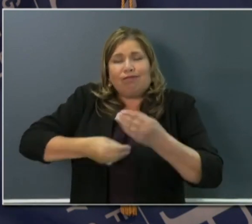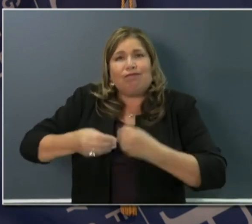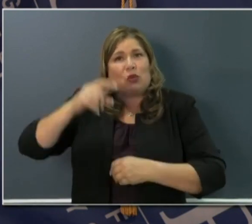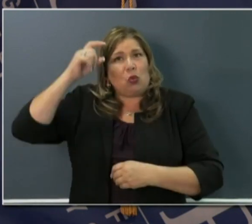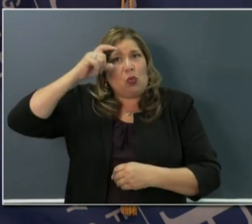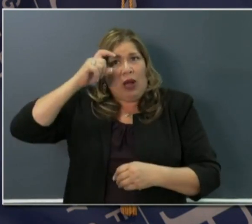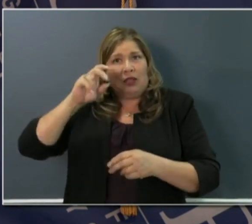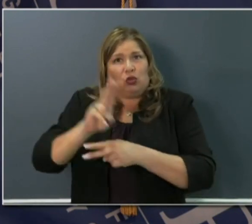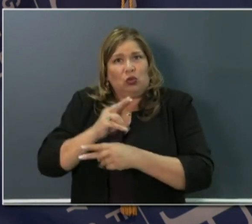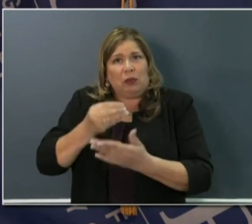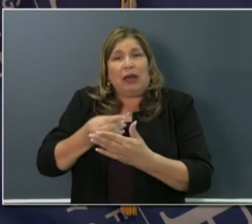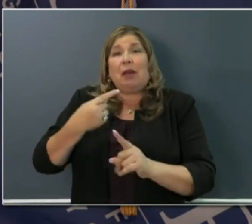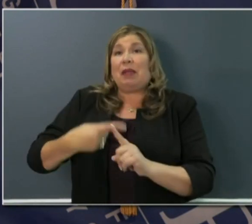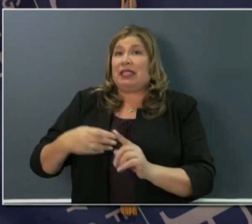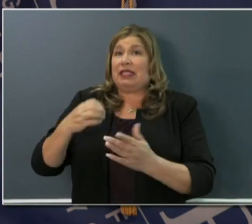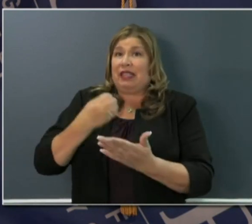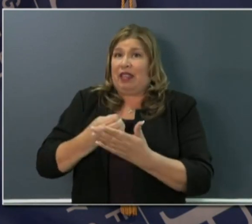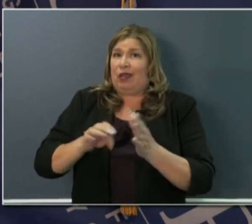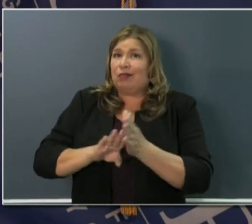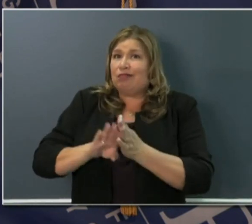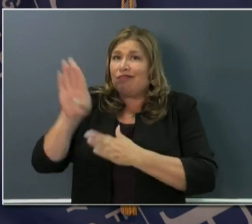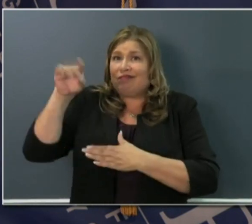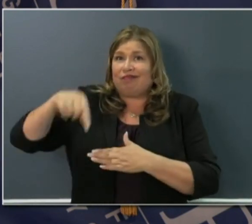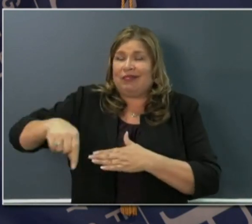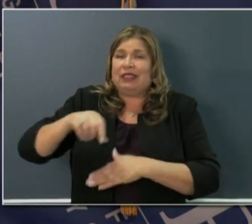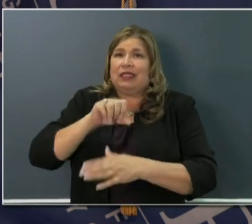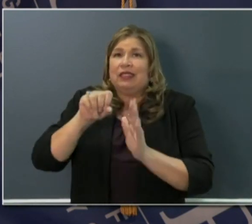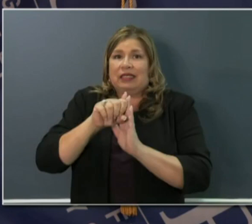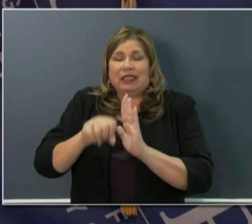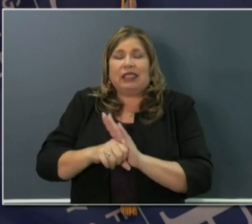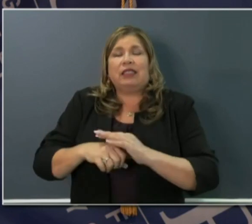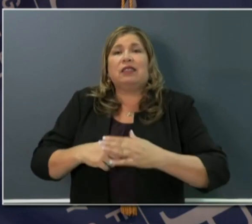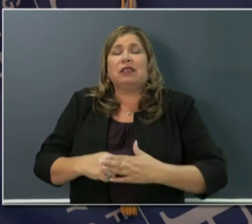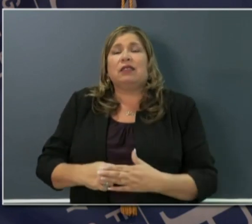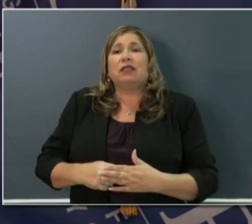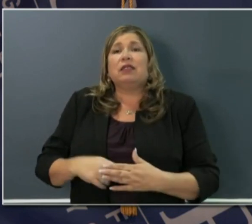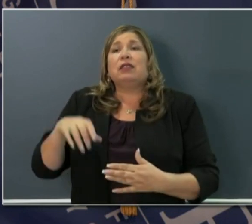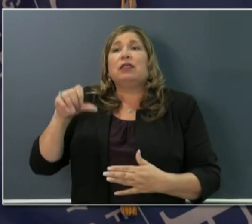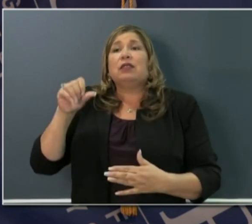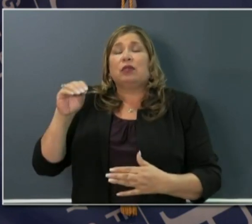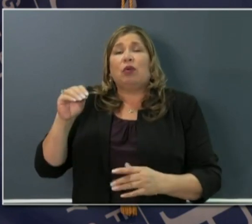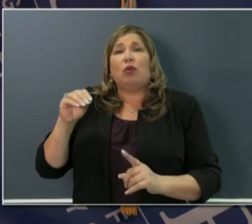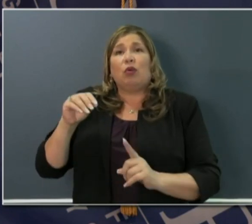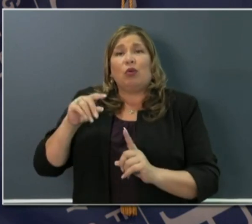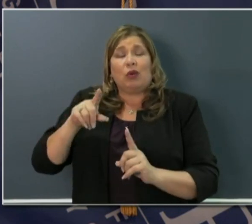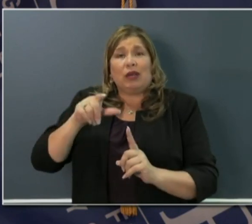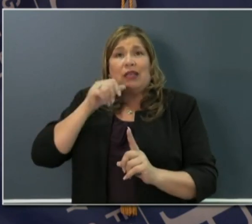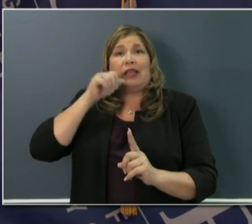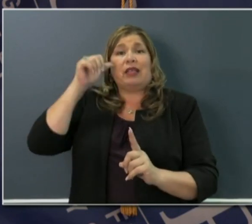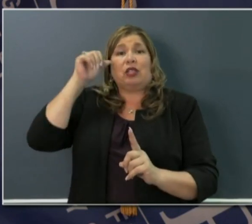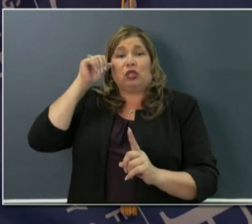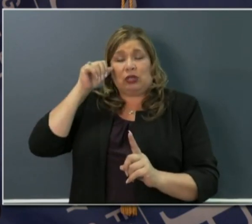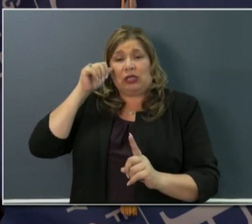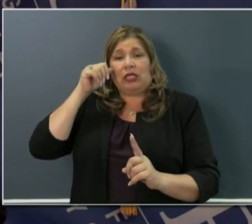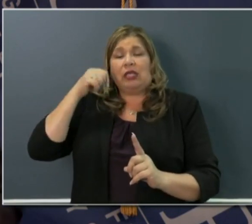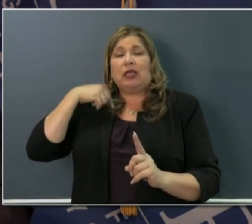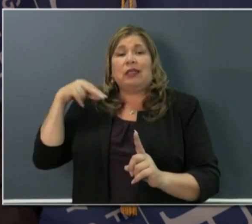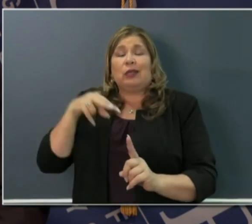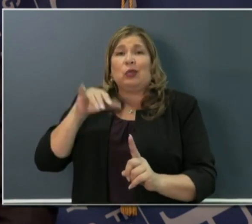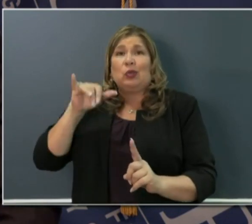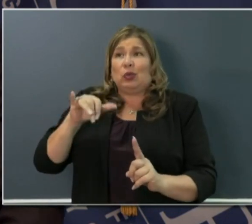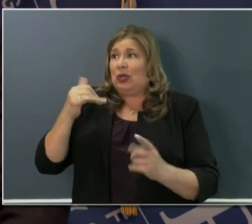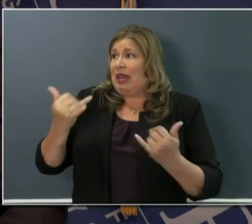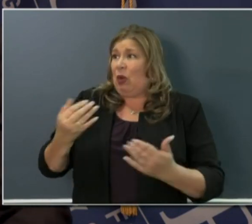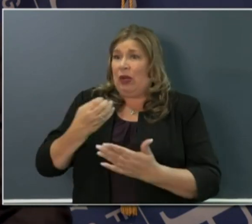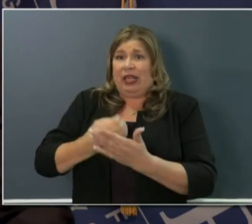economic vibrancy of the state, the economic impacts to the budget were self-evident yesterday when I announced basically